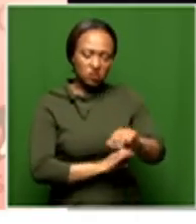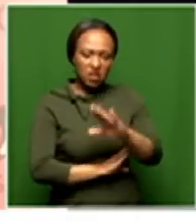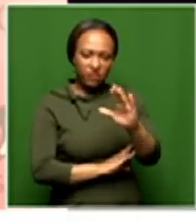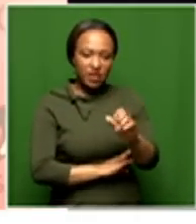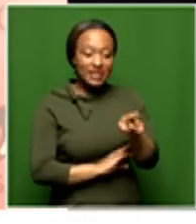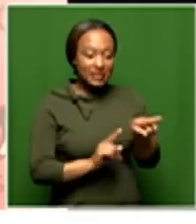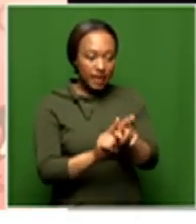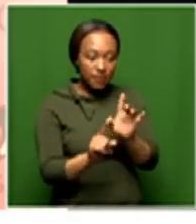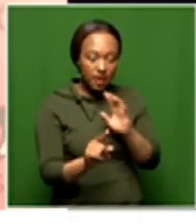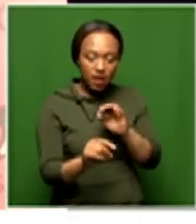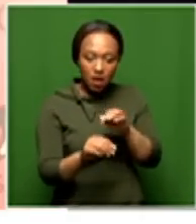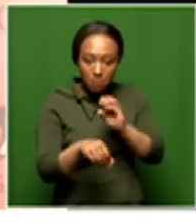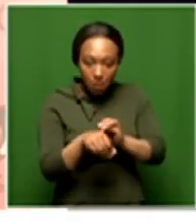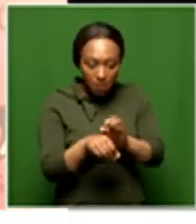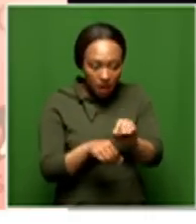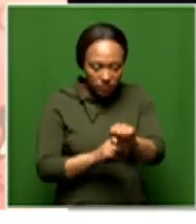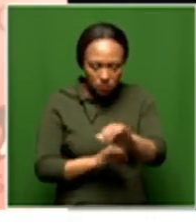and responding to those conditions,